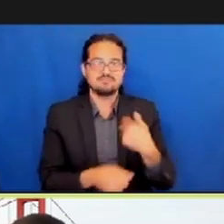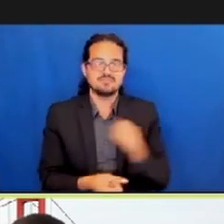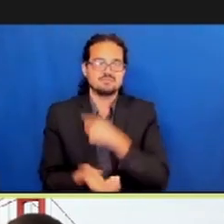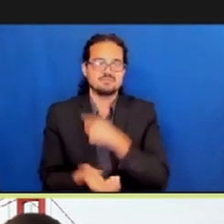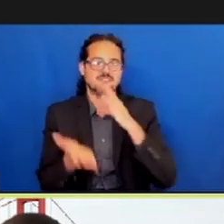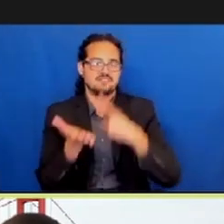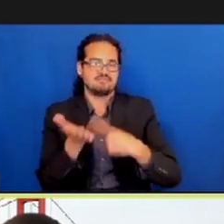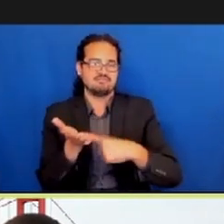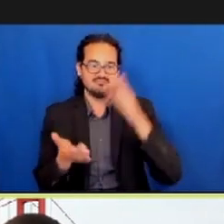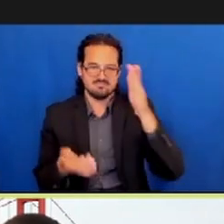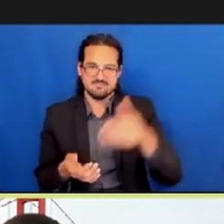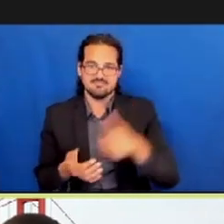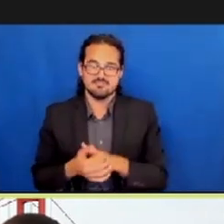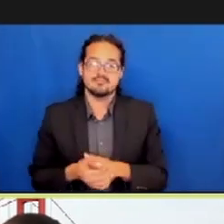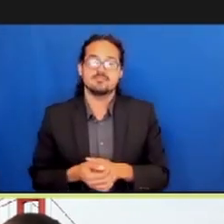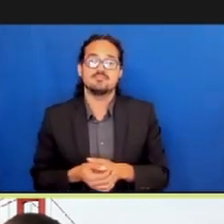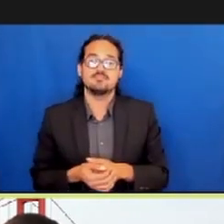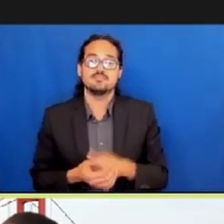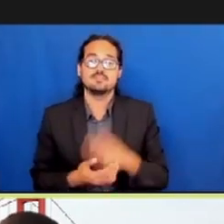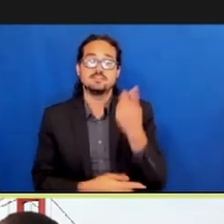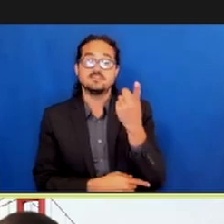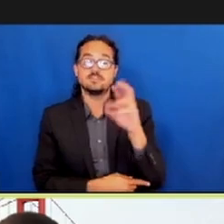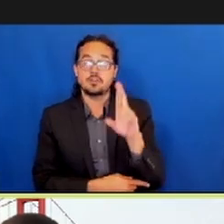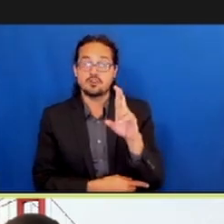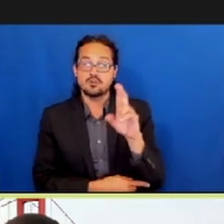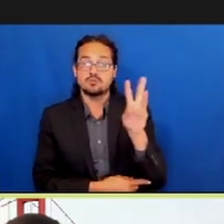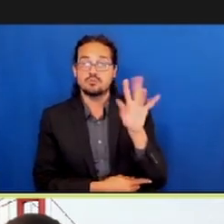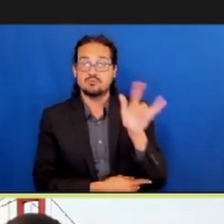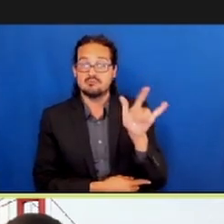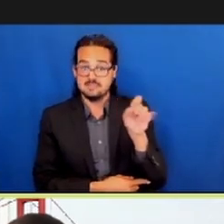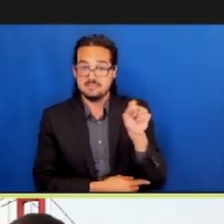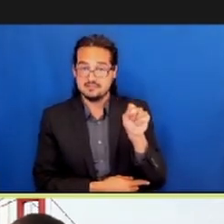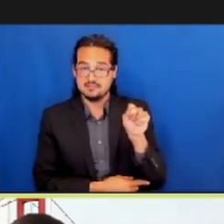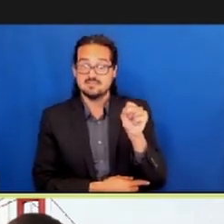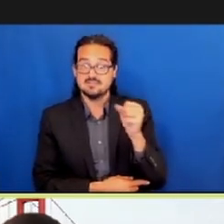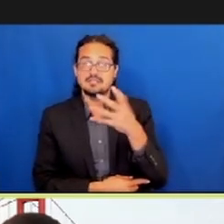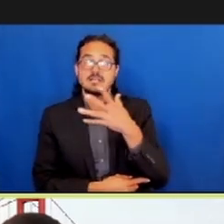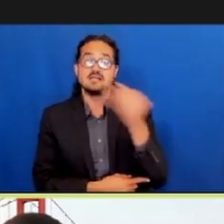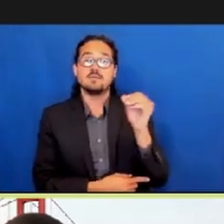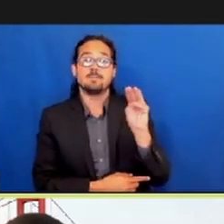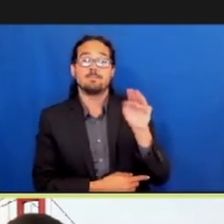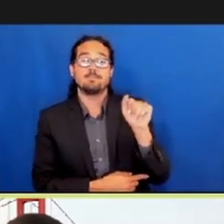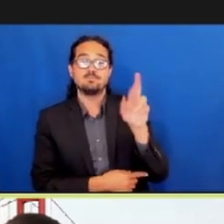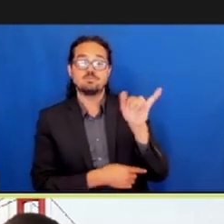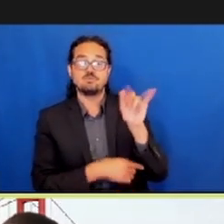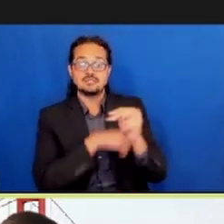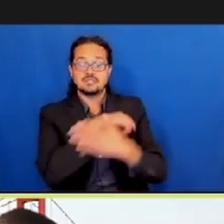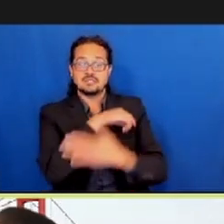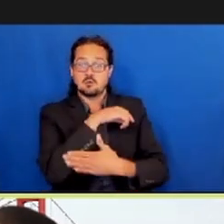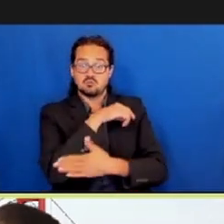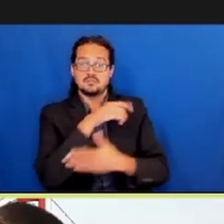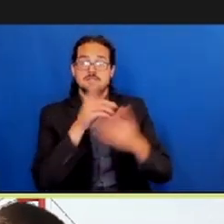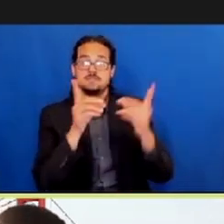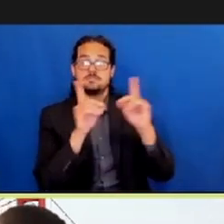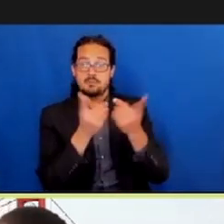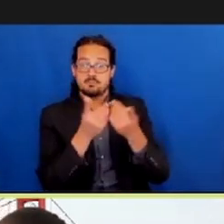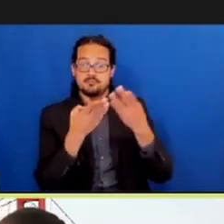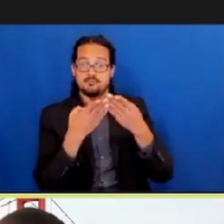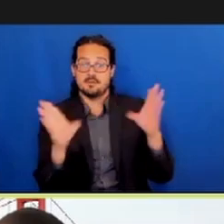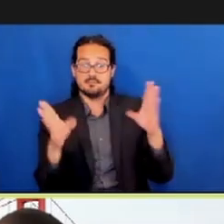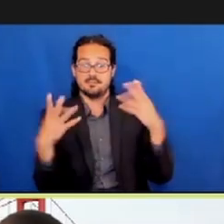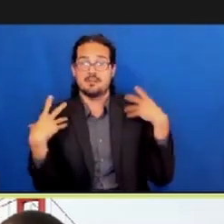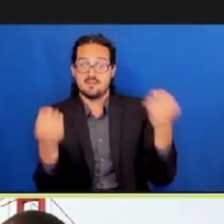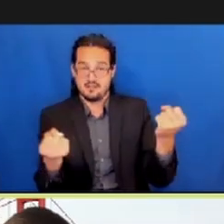team at the Marin County Department of Health and the hard work of our community, including all the sacrifices that they've